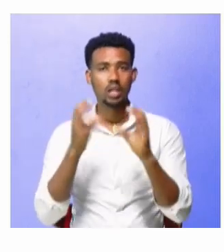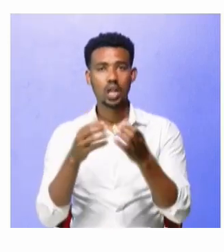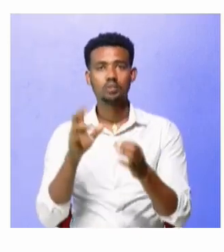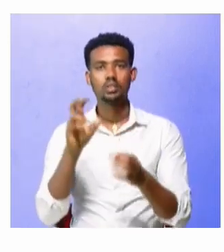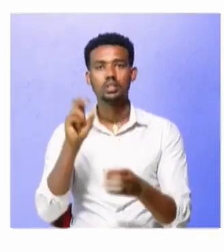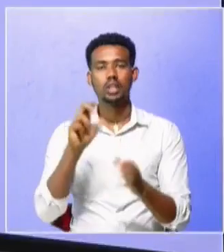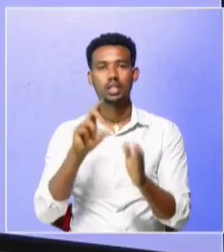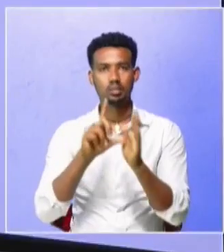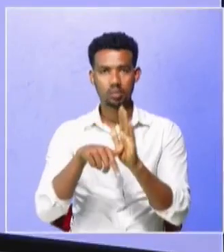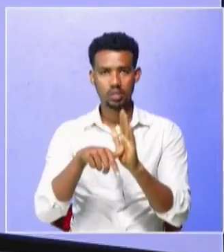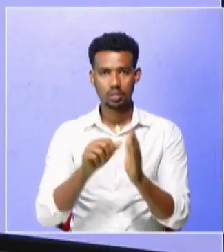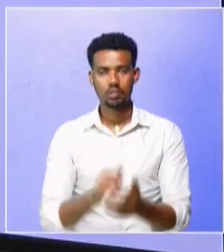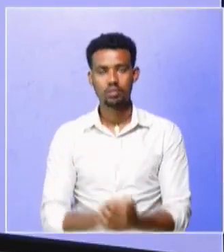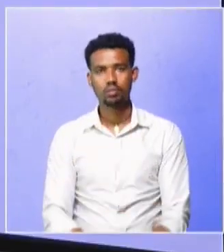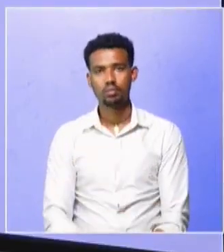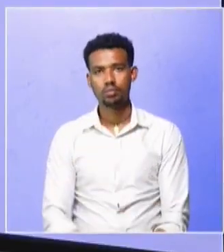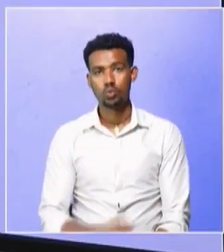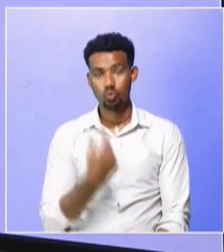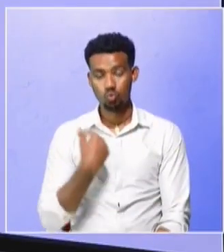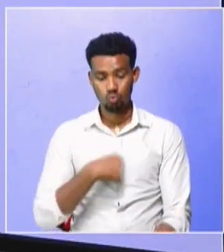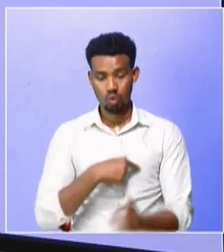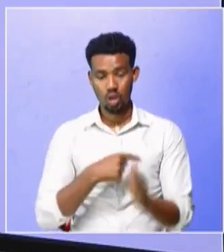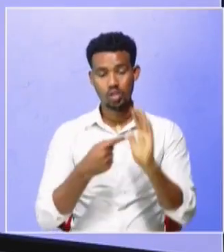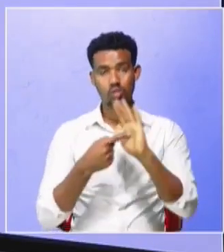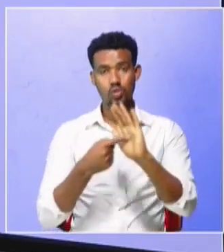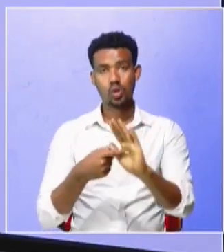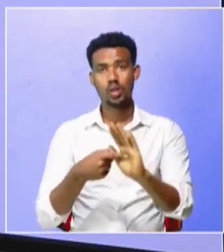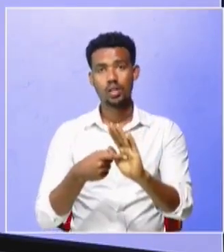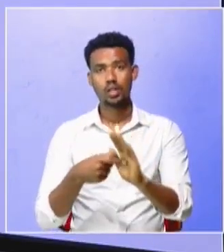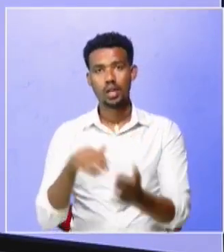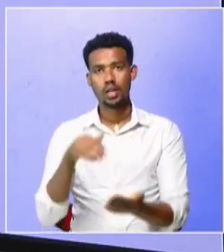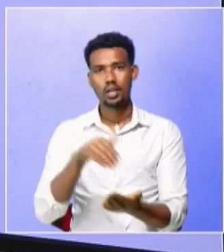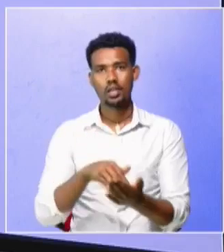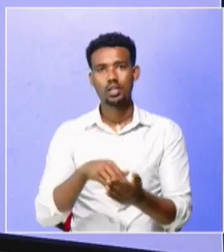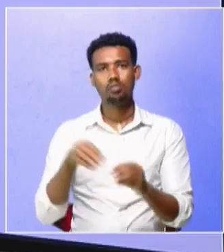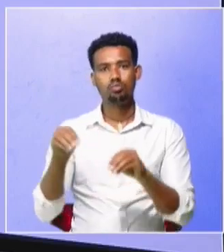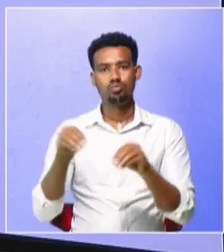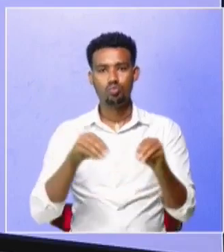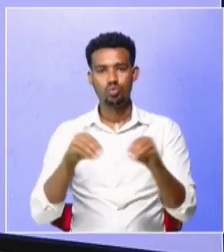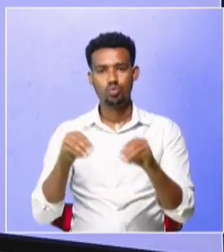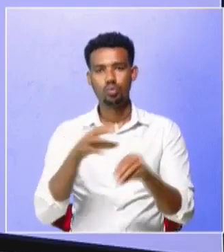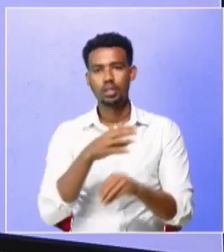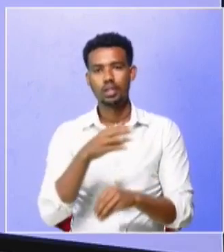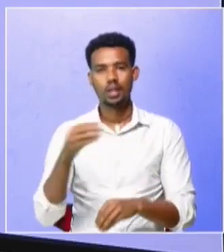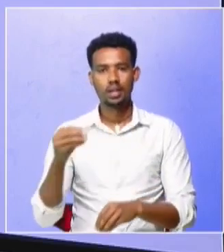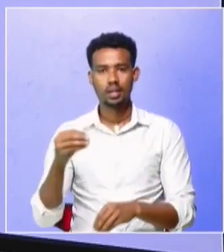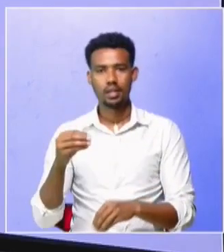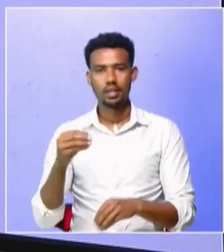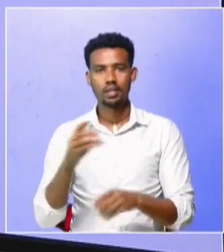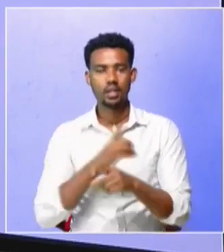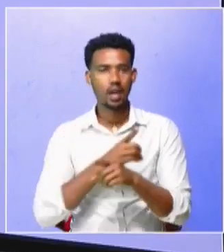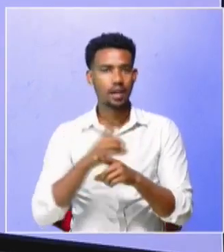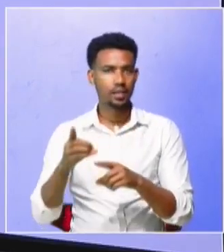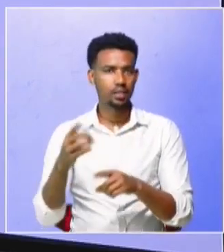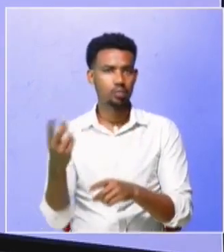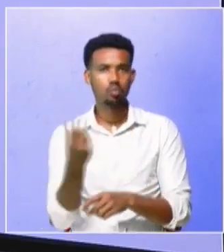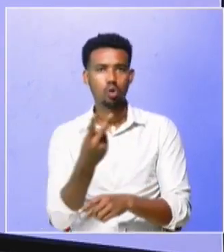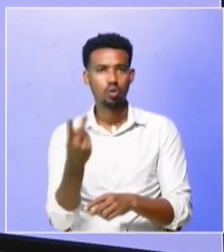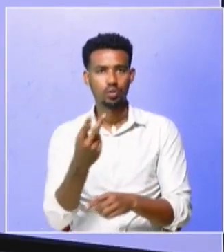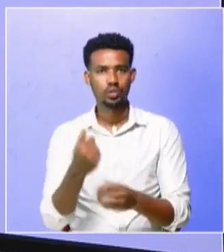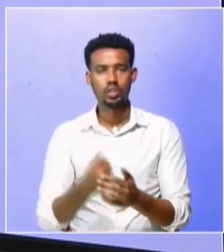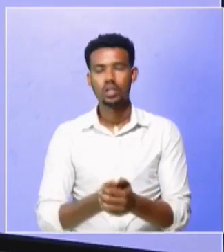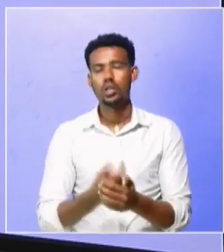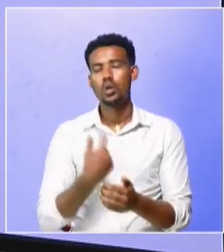30 minutes. So we're showing what? Again, movement and direction, both. So we